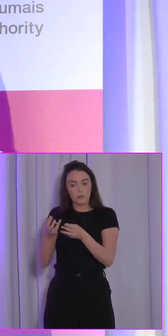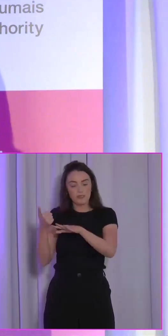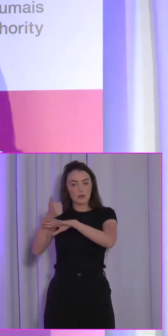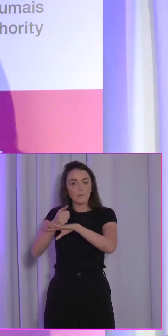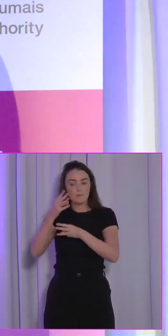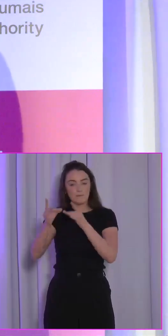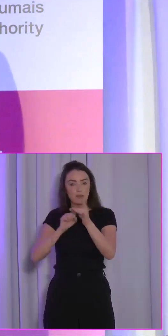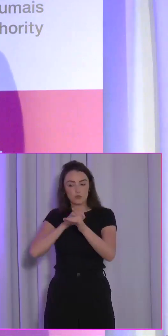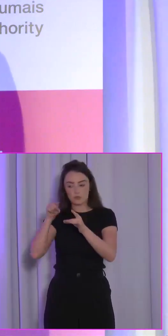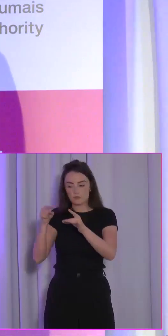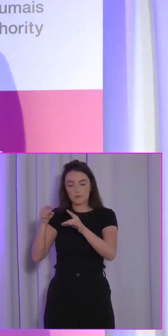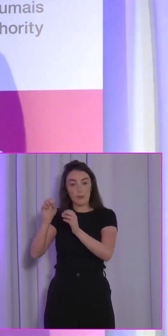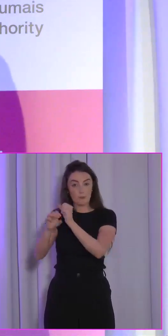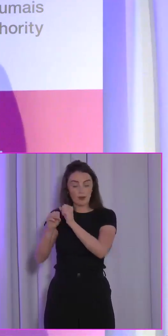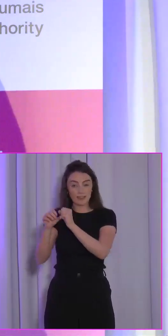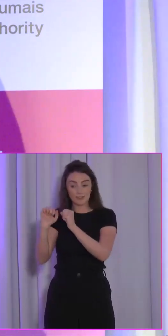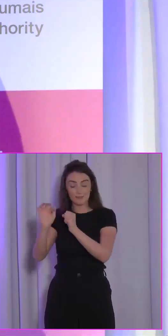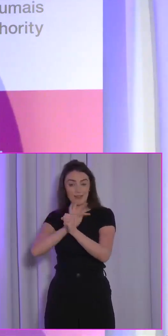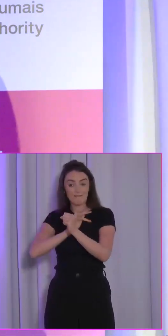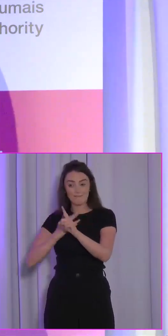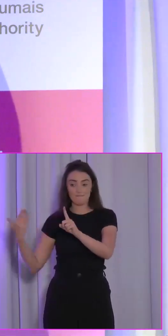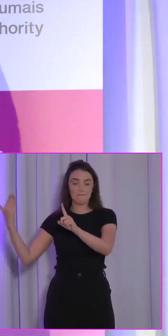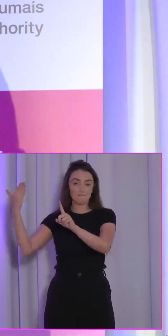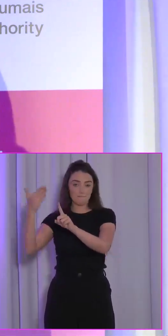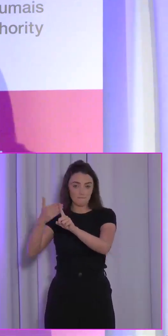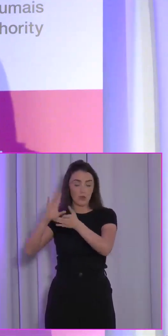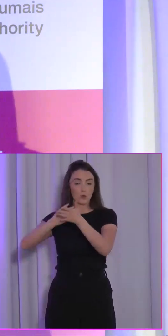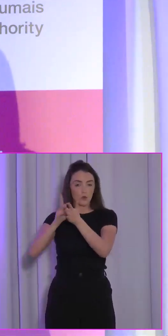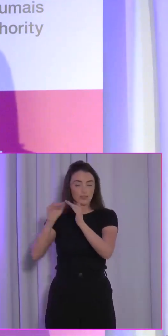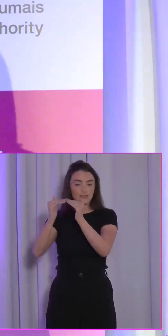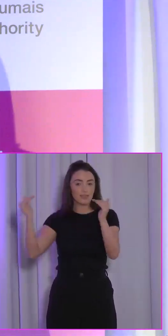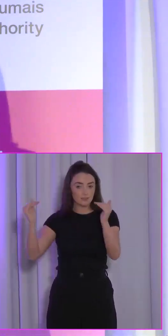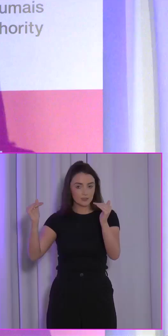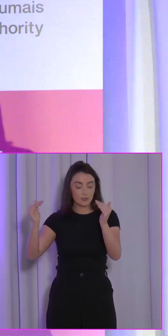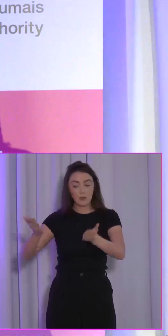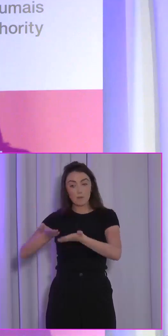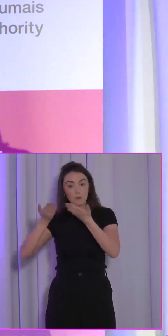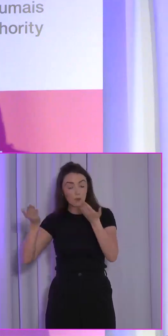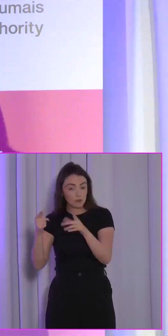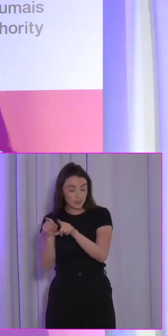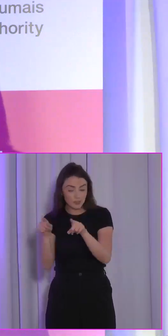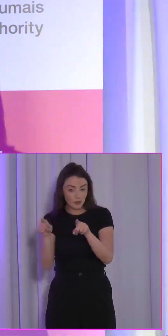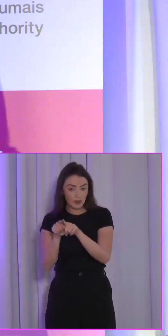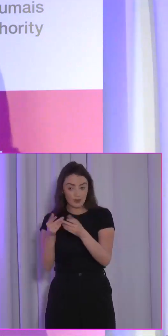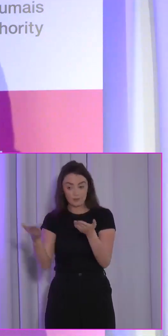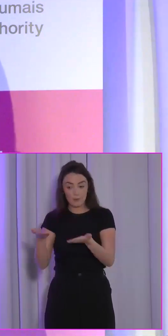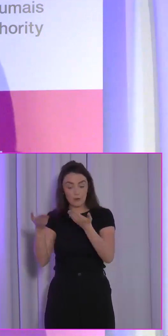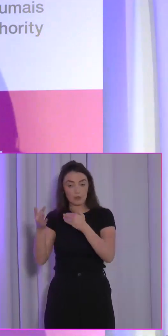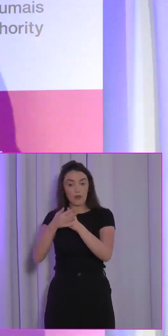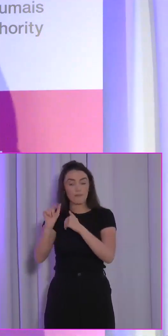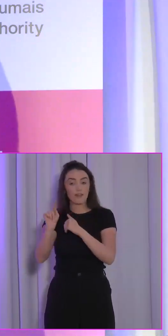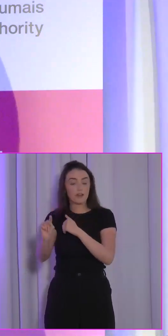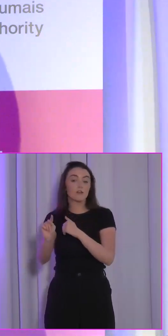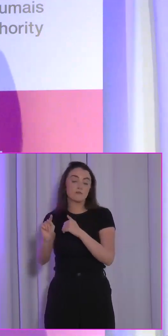that they are, how they're ensuring quality standards and how they're promoting those services,